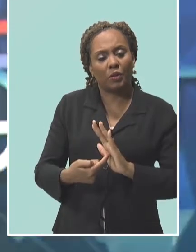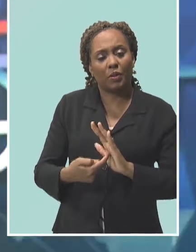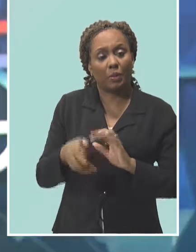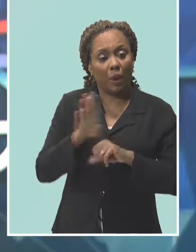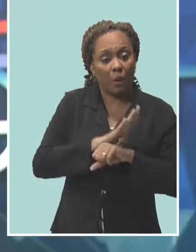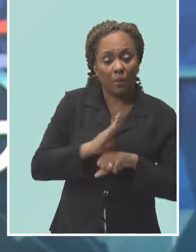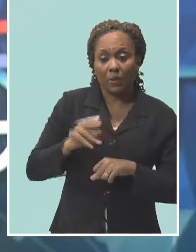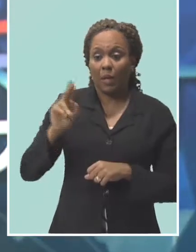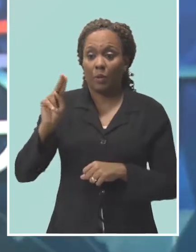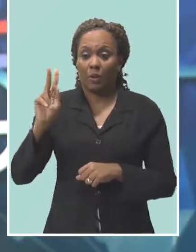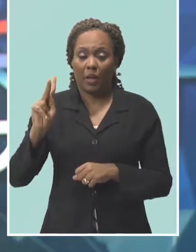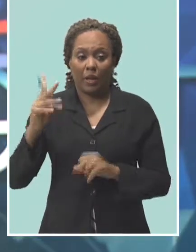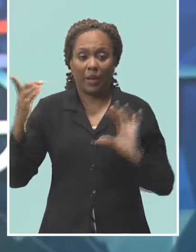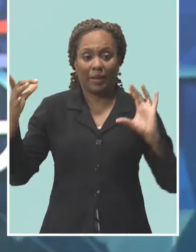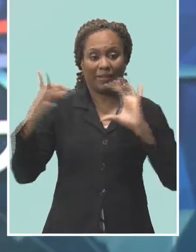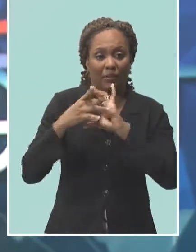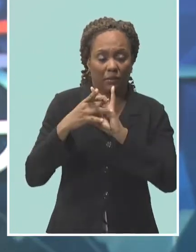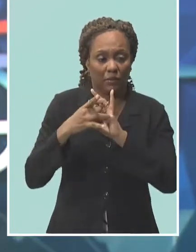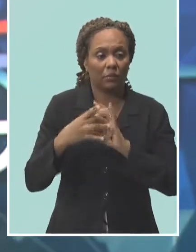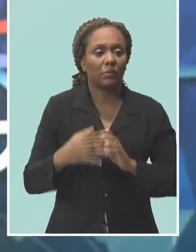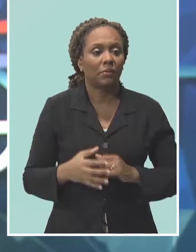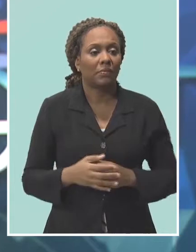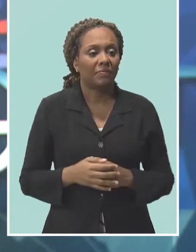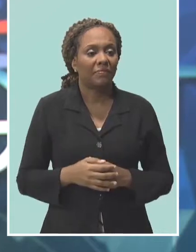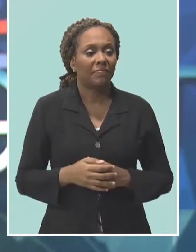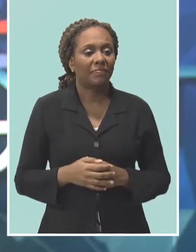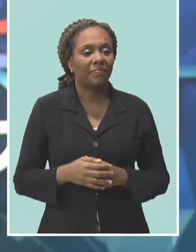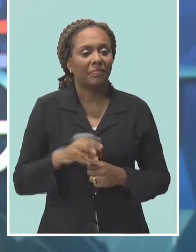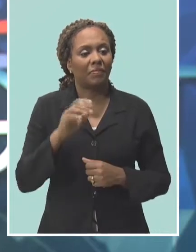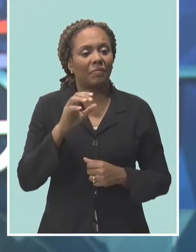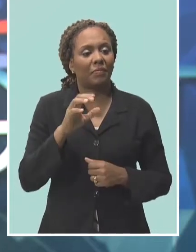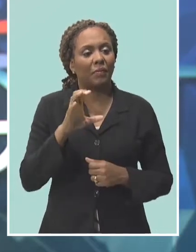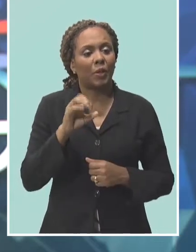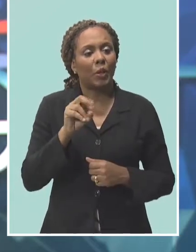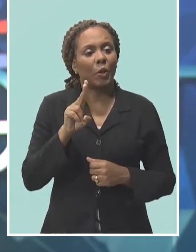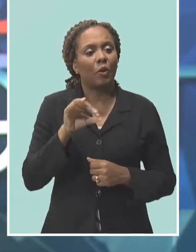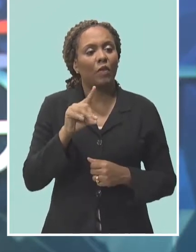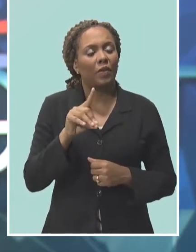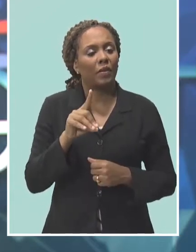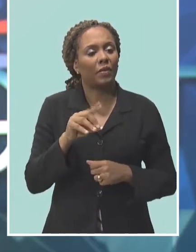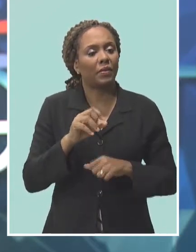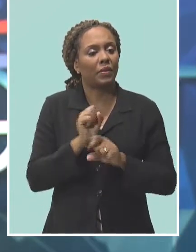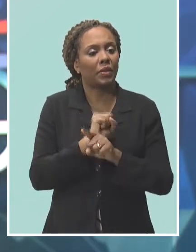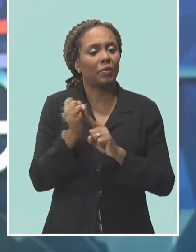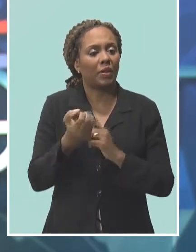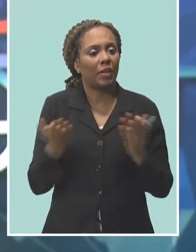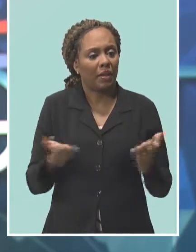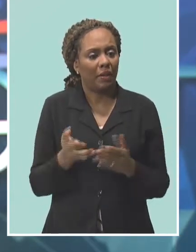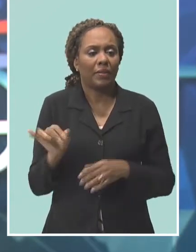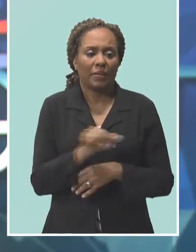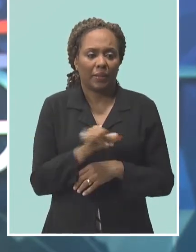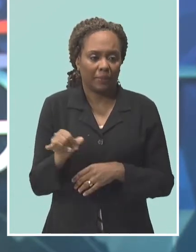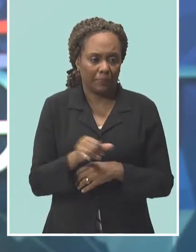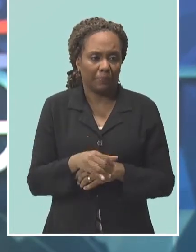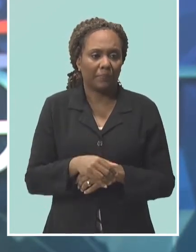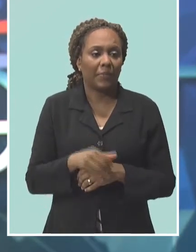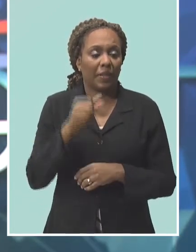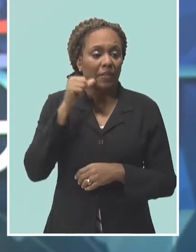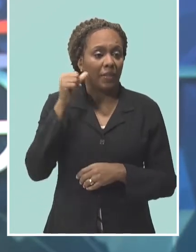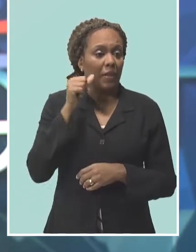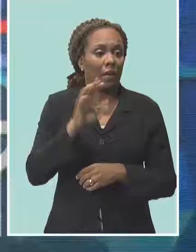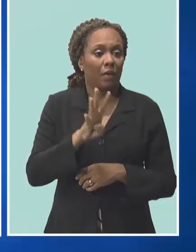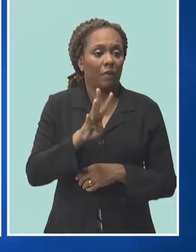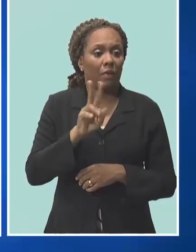public. The COVID-19 situation remains unchanged in Barbados after another 43 people were tested